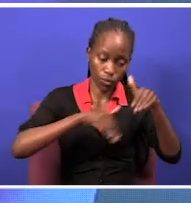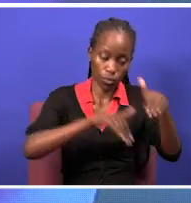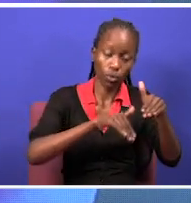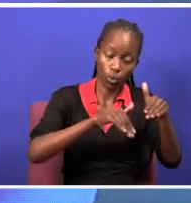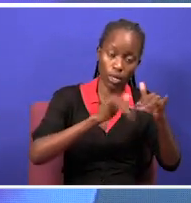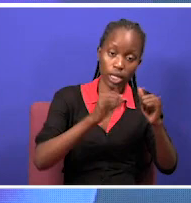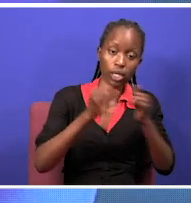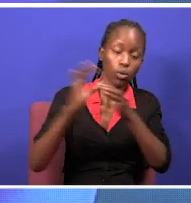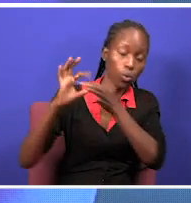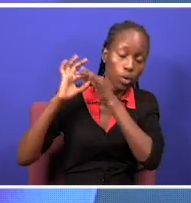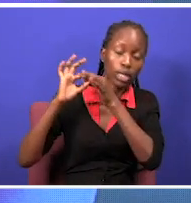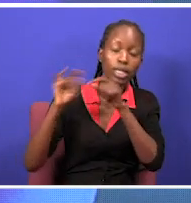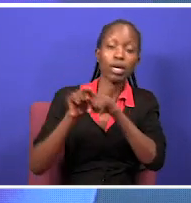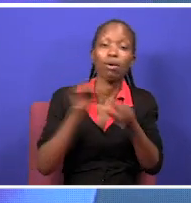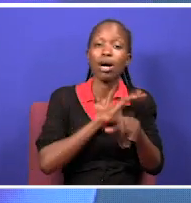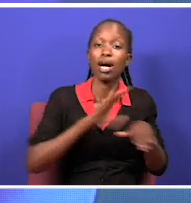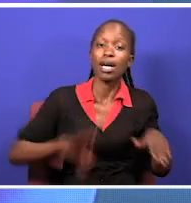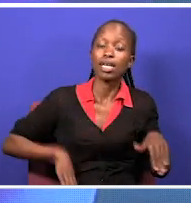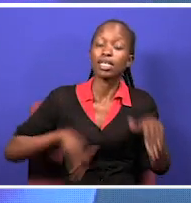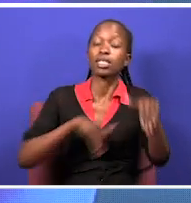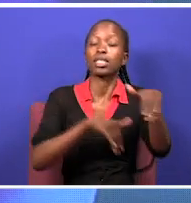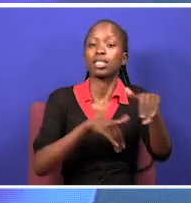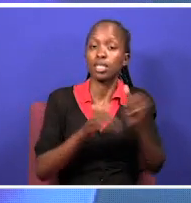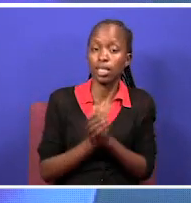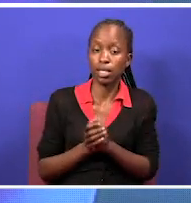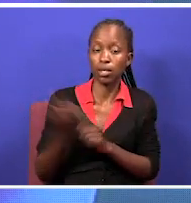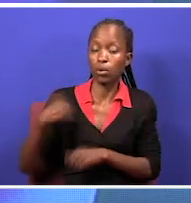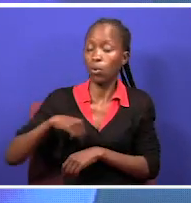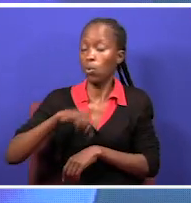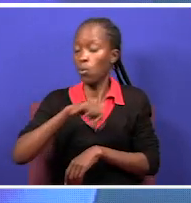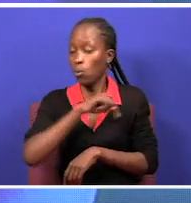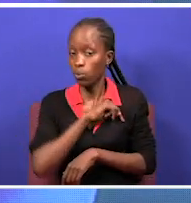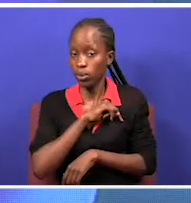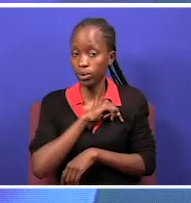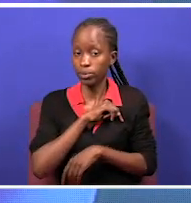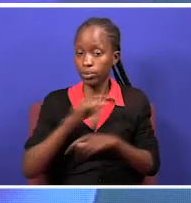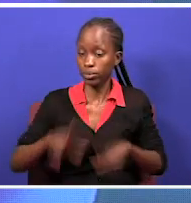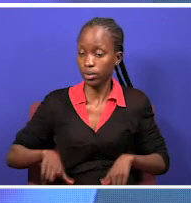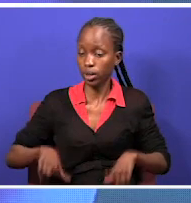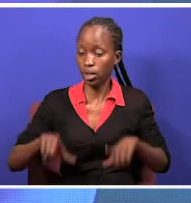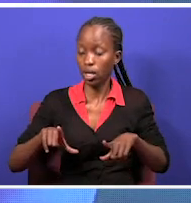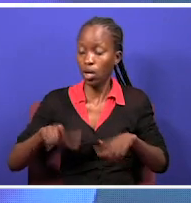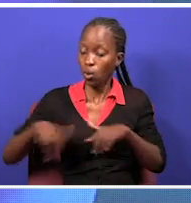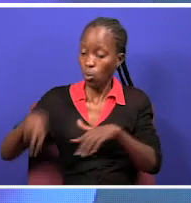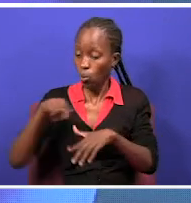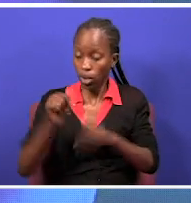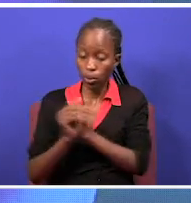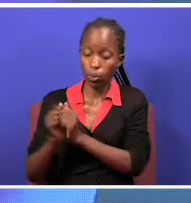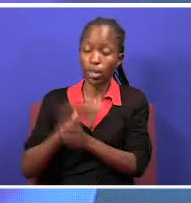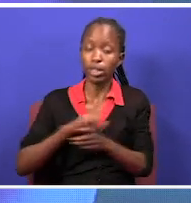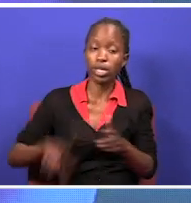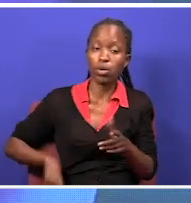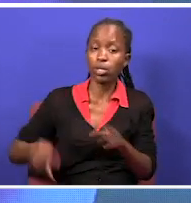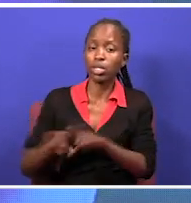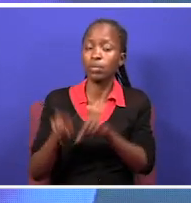culture as Christians. We are walking with the Lord. It behoves us